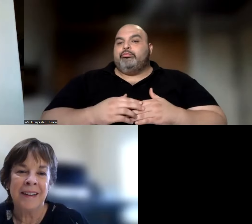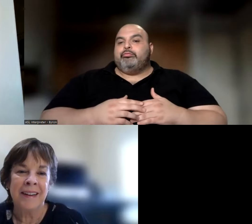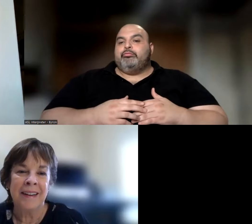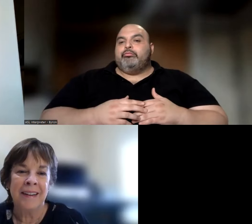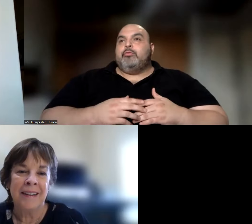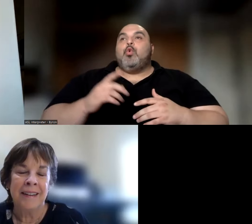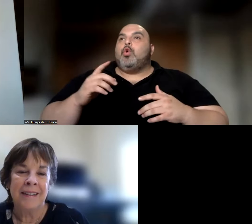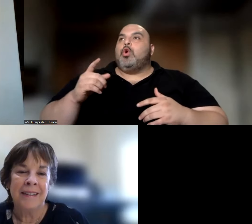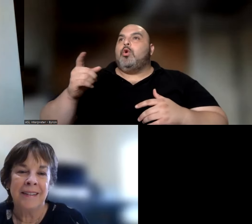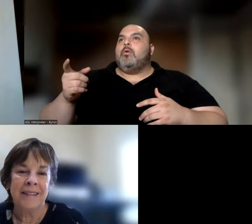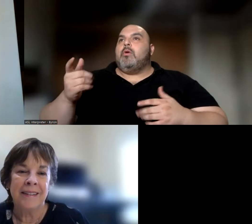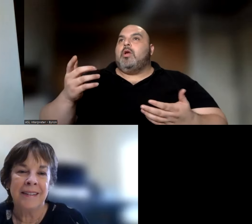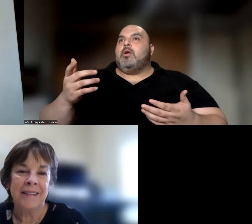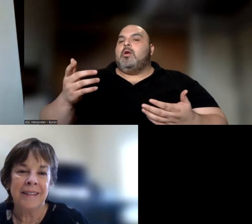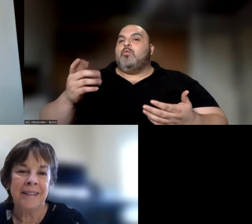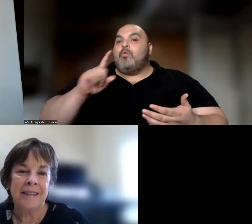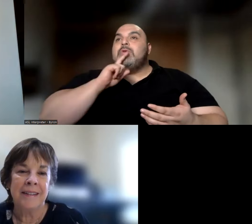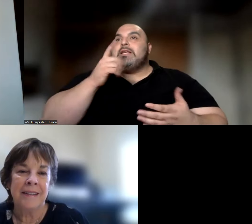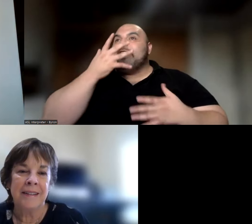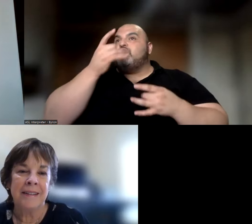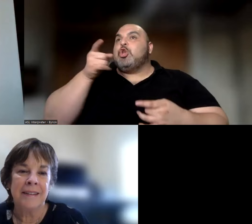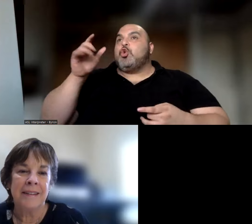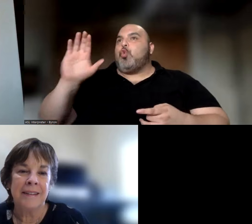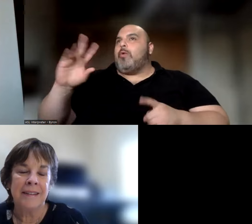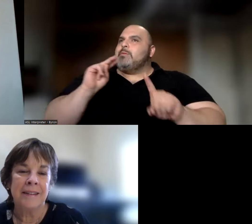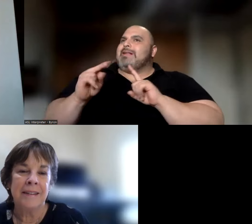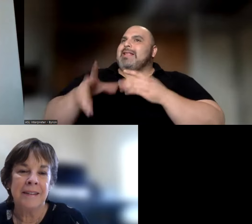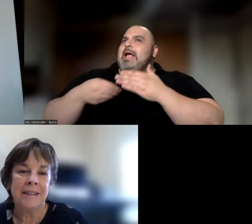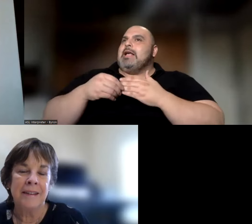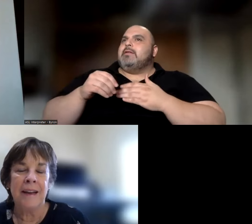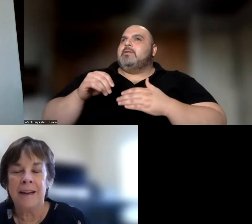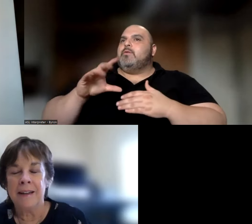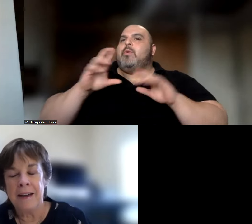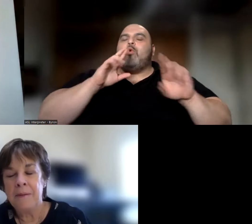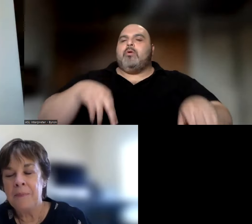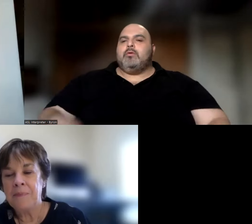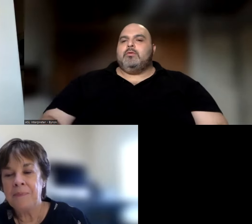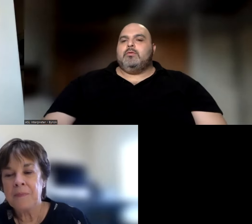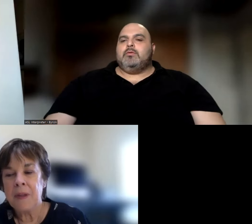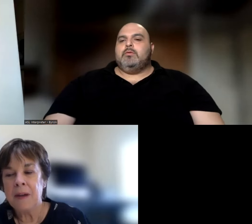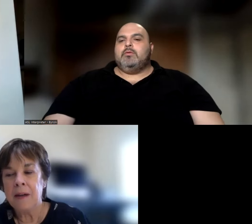about what the future might tell, but really interested in your perspective to add to the report. Yeah.